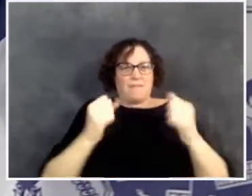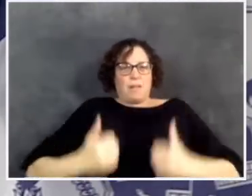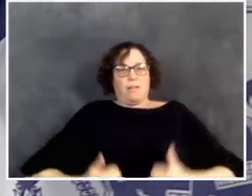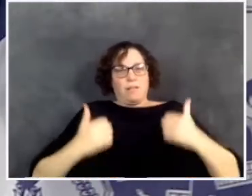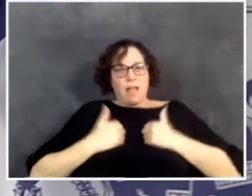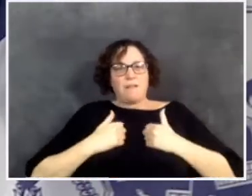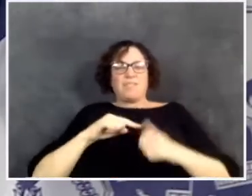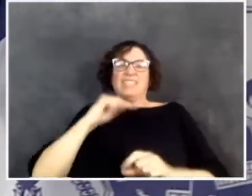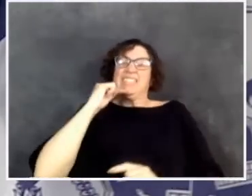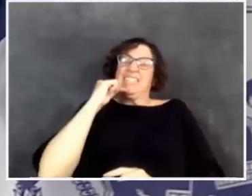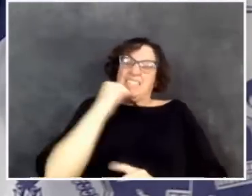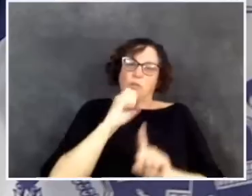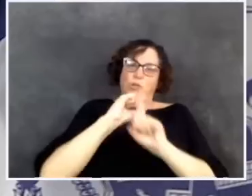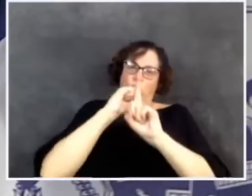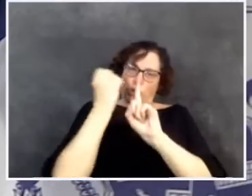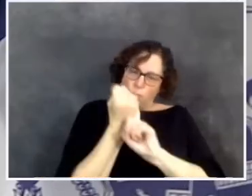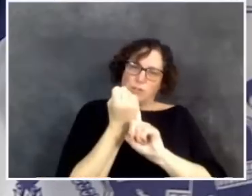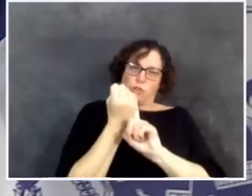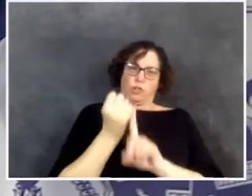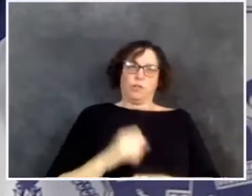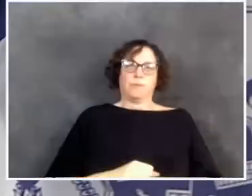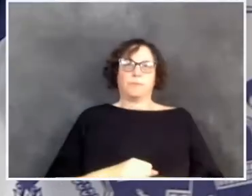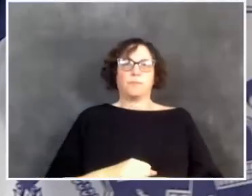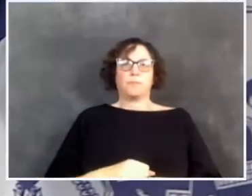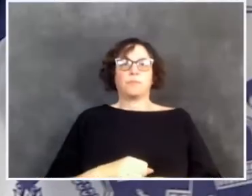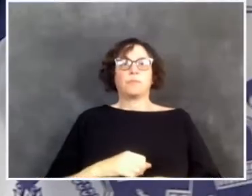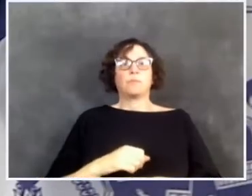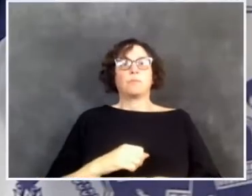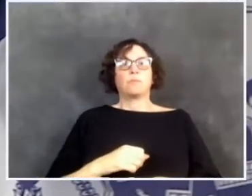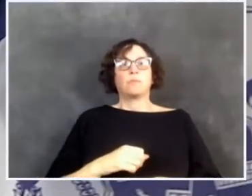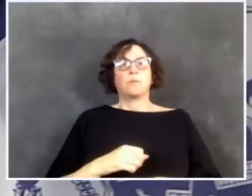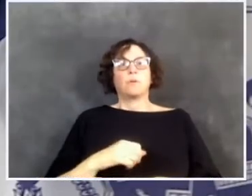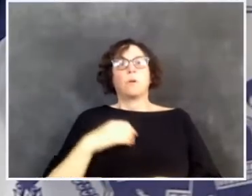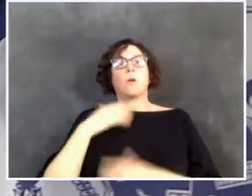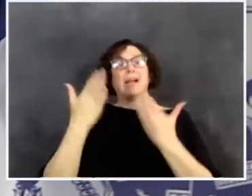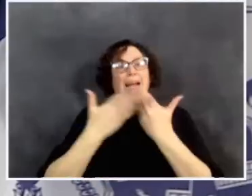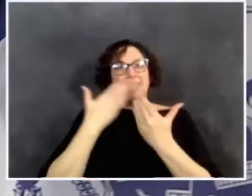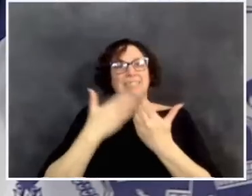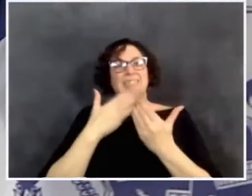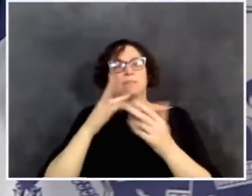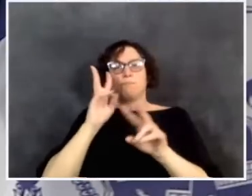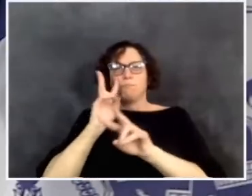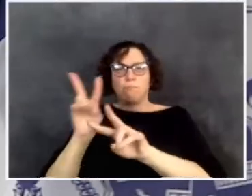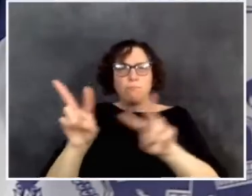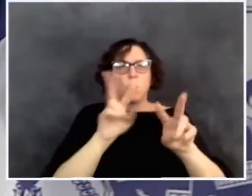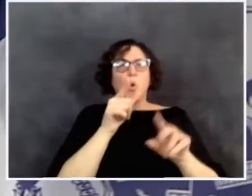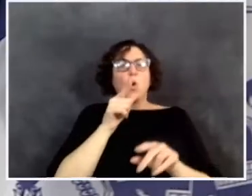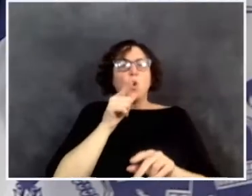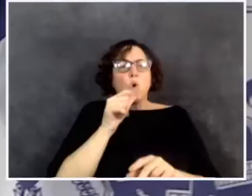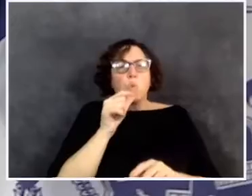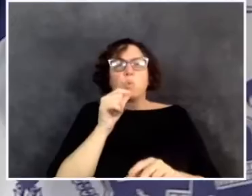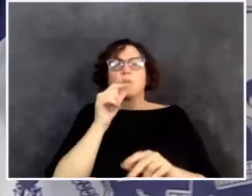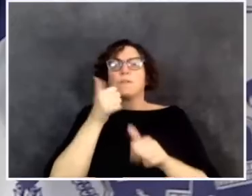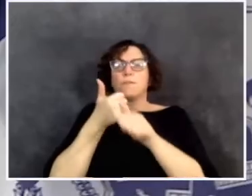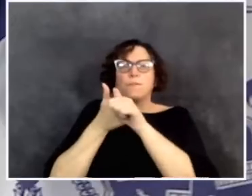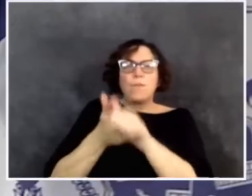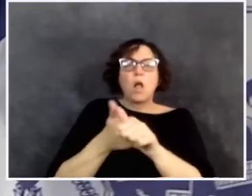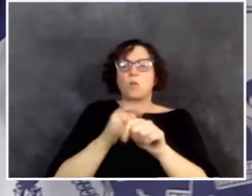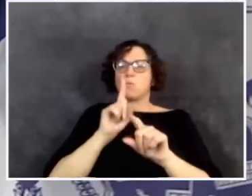be super easy to tell who's doing their job and not doing their job. Just give me the places and the times, and we will do the